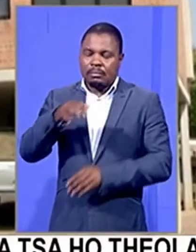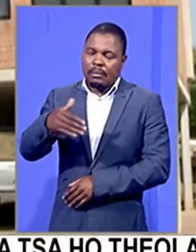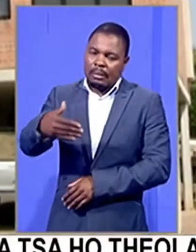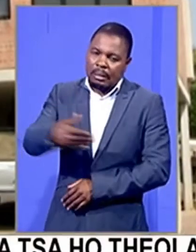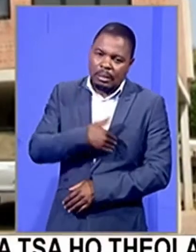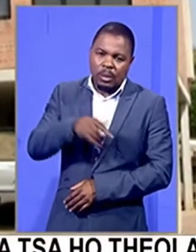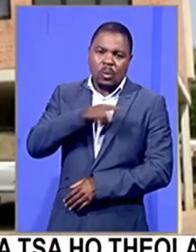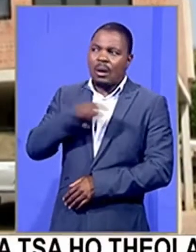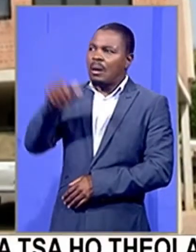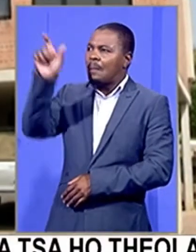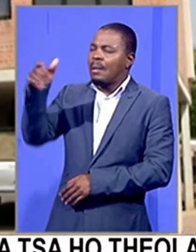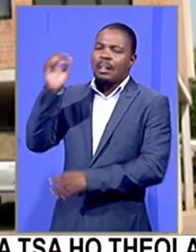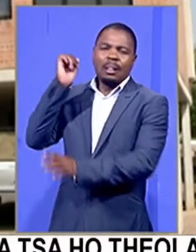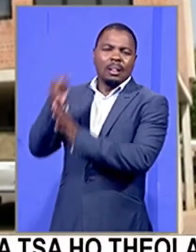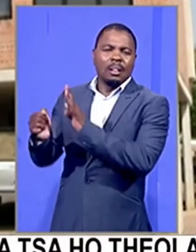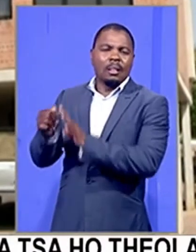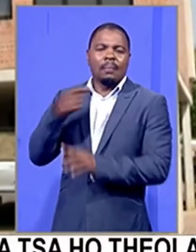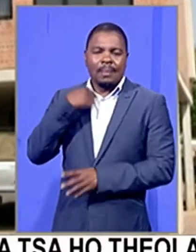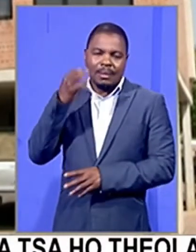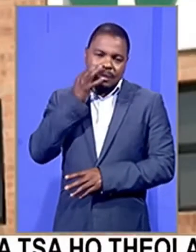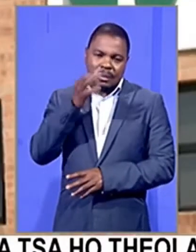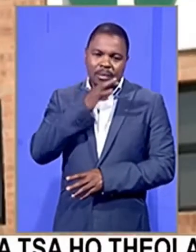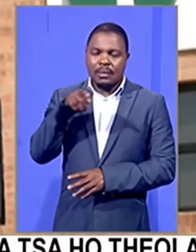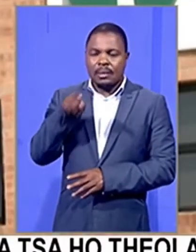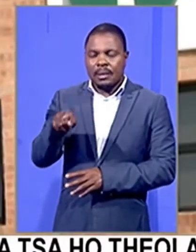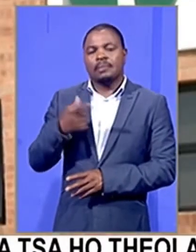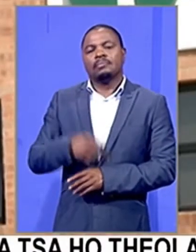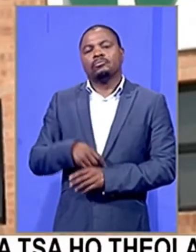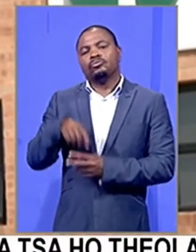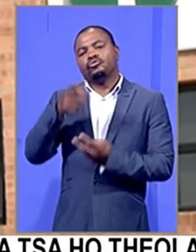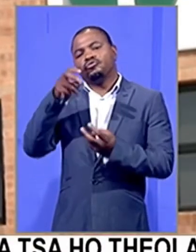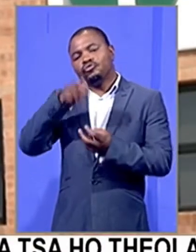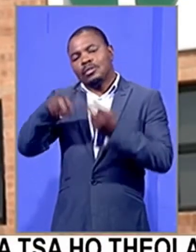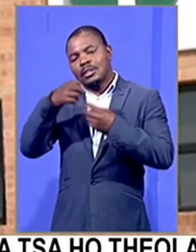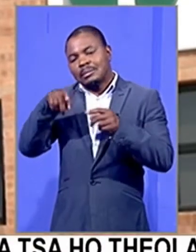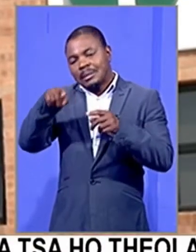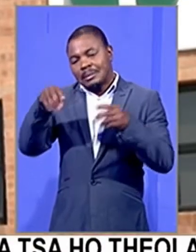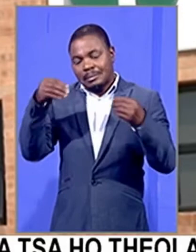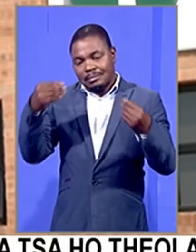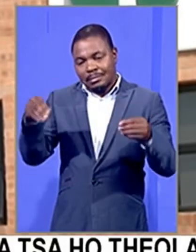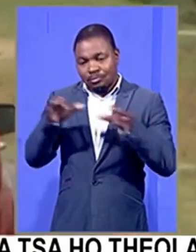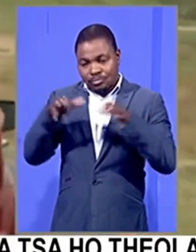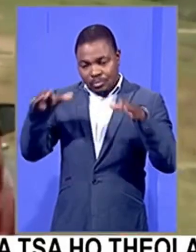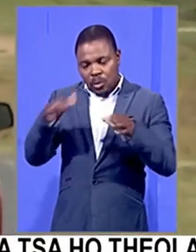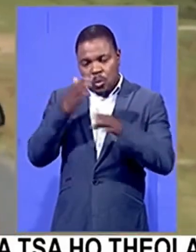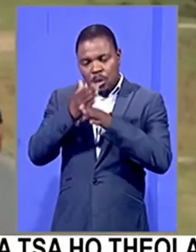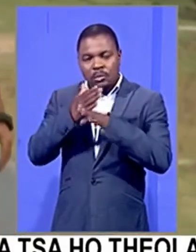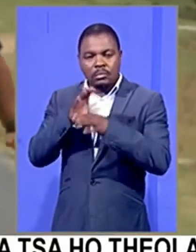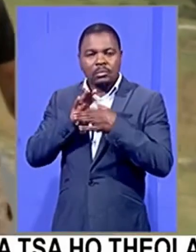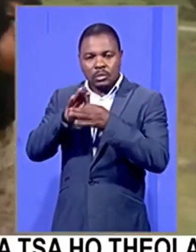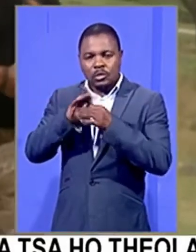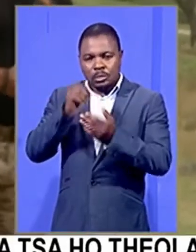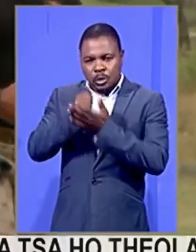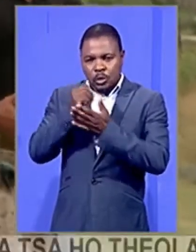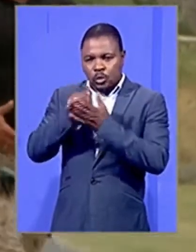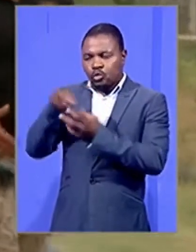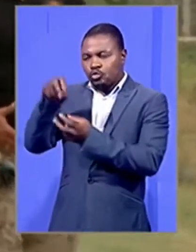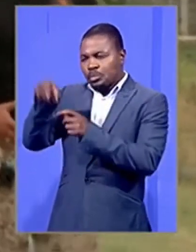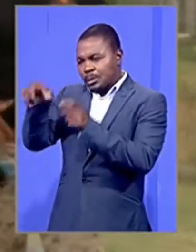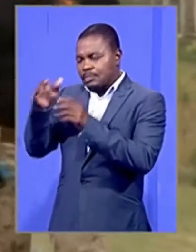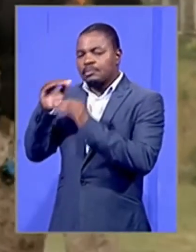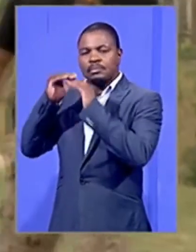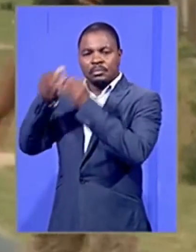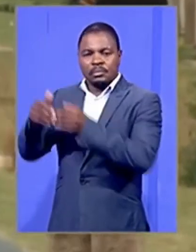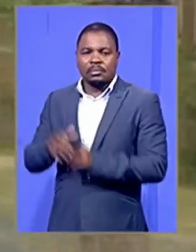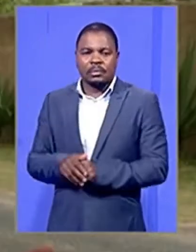Le ikanne ho tswela pele ho sebedisana mmoho le lekgotla la kgwebo la Bohahlaudi la selehae ho netefatsa polokeho ya bahahlaudi. We have security